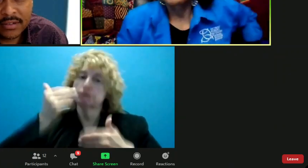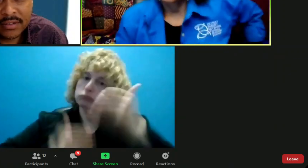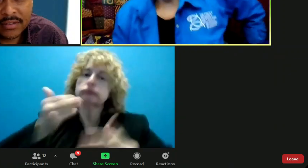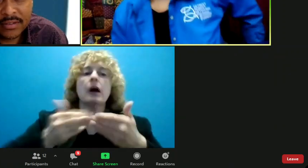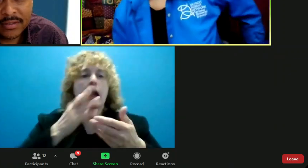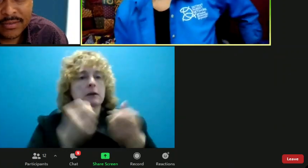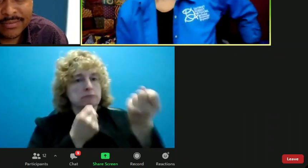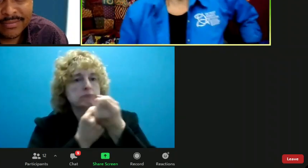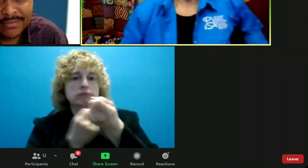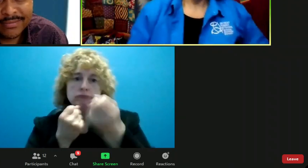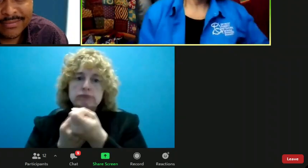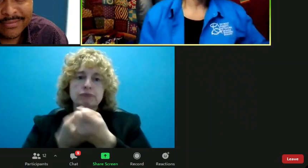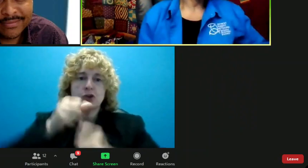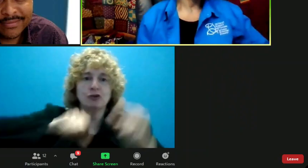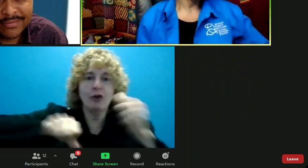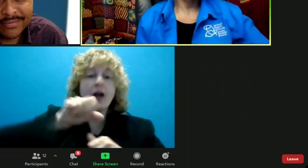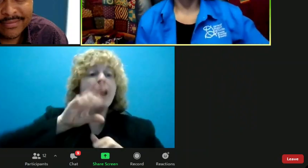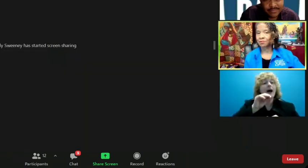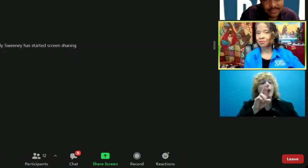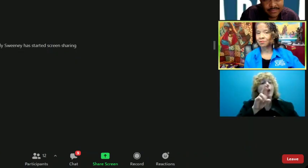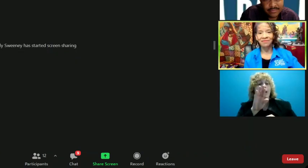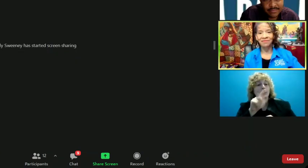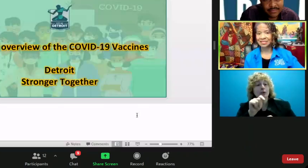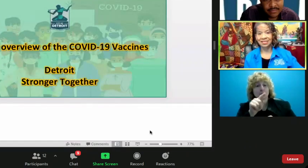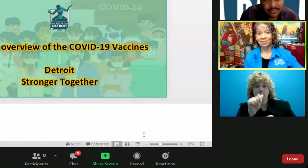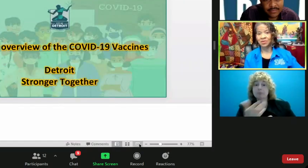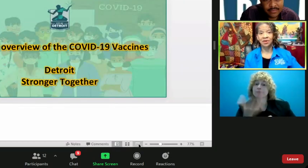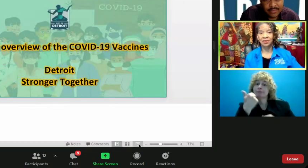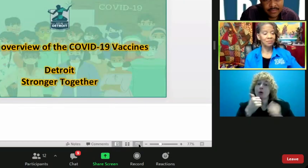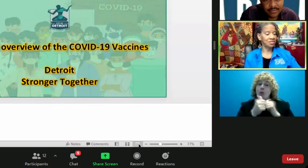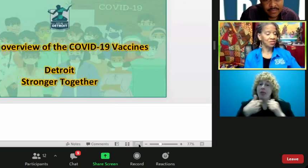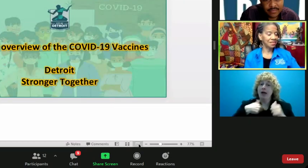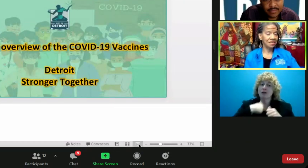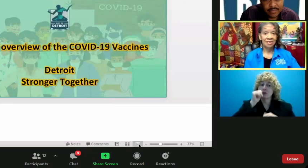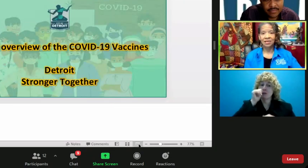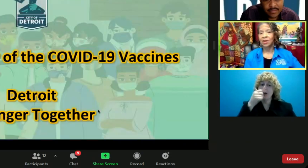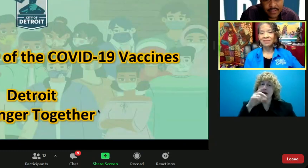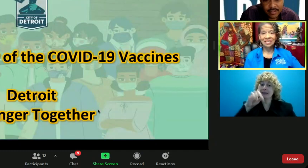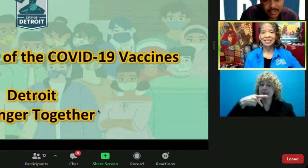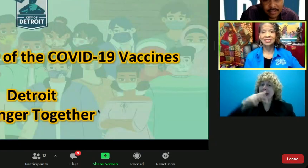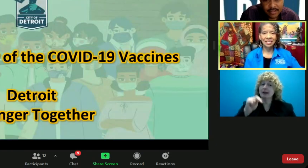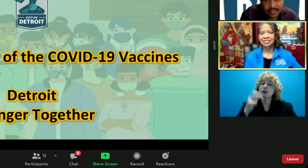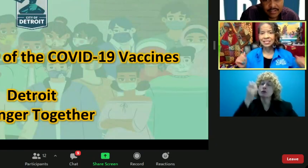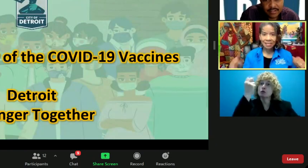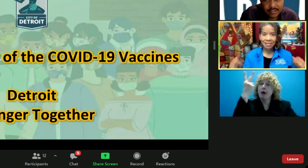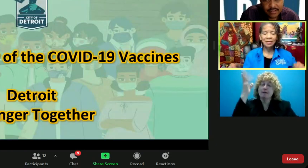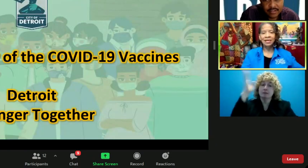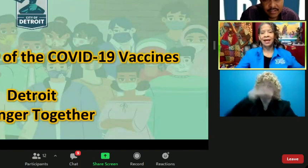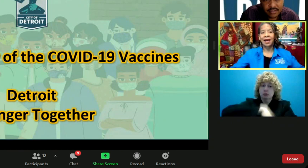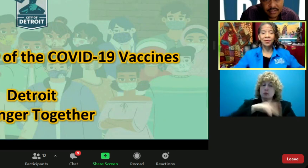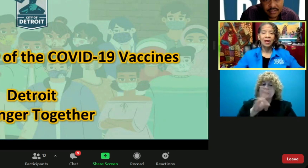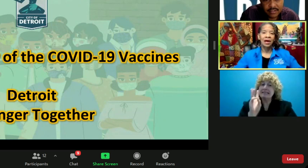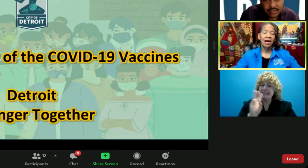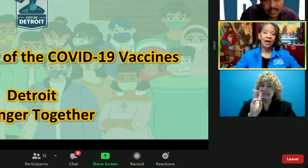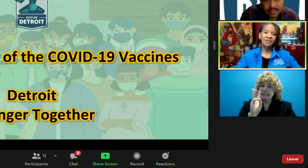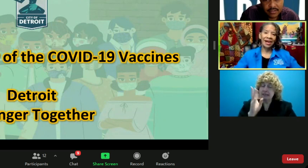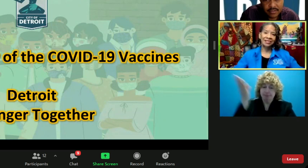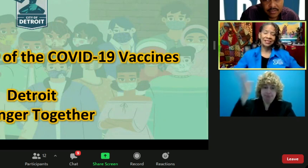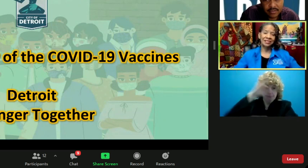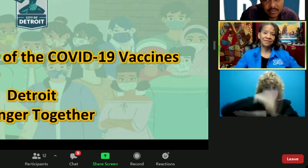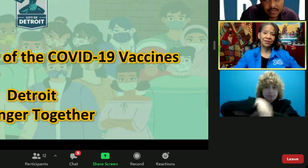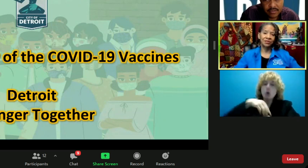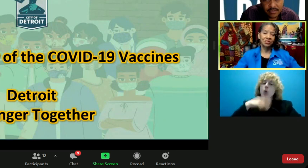cool. Come hang out with us tomorrow at, uh, DPN from 12 to six. We're going to be doing COVID testing and stomping it down, uh,